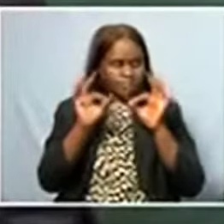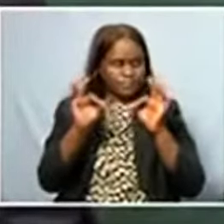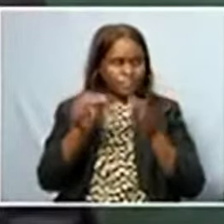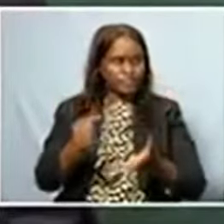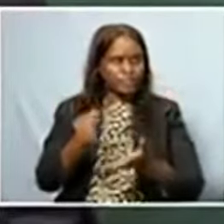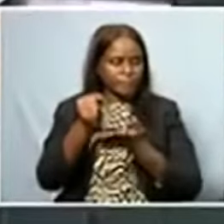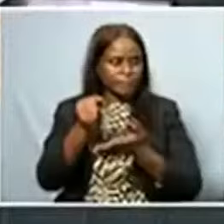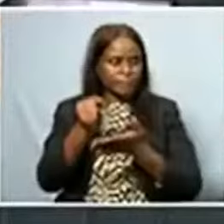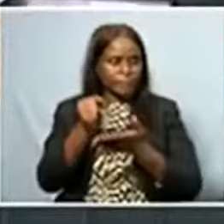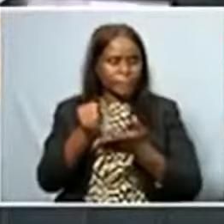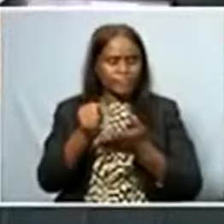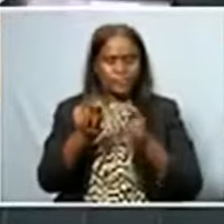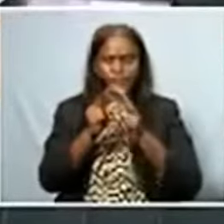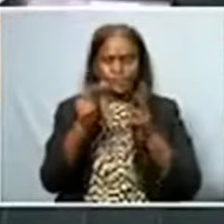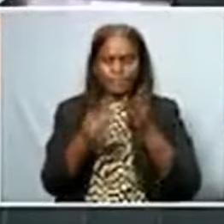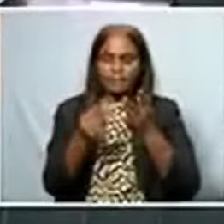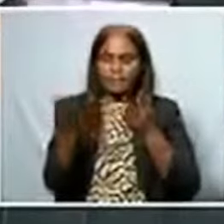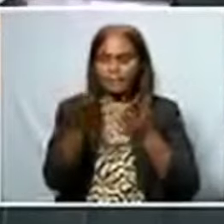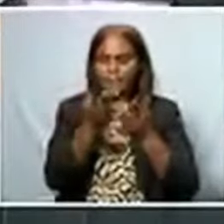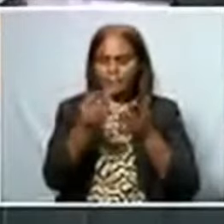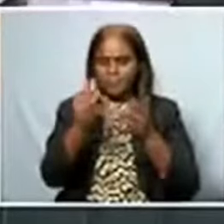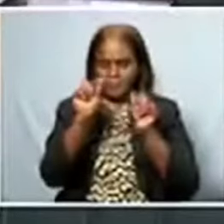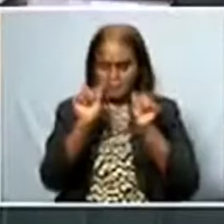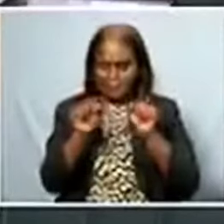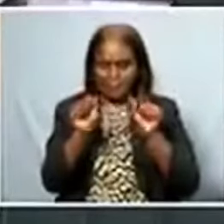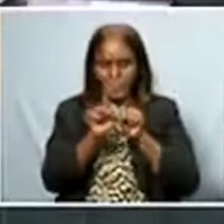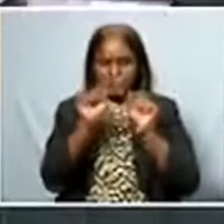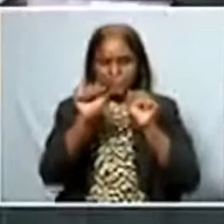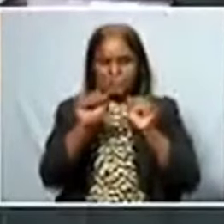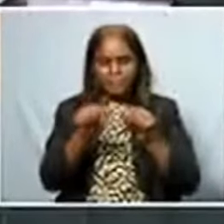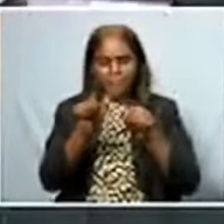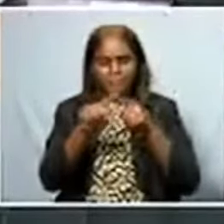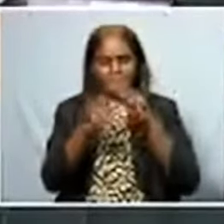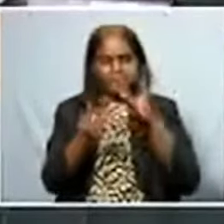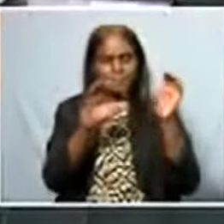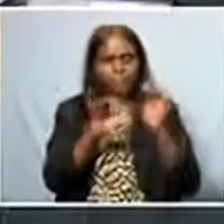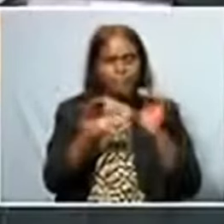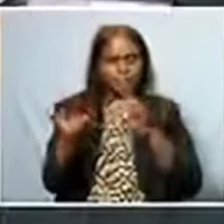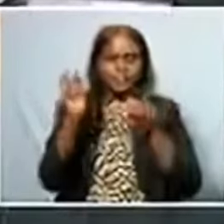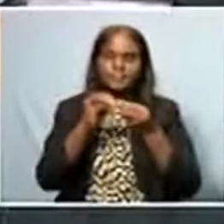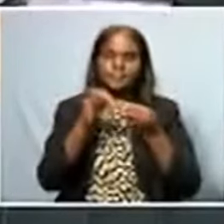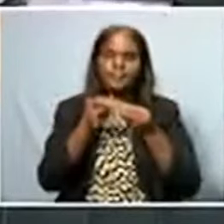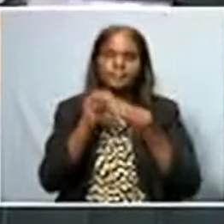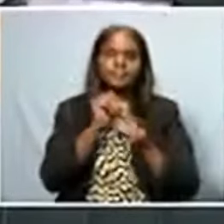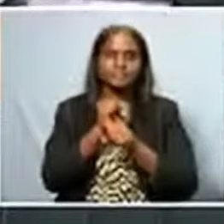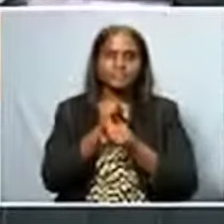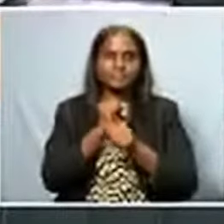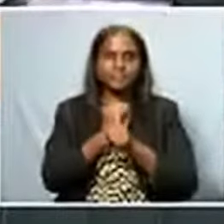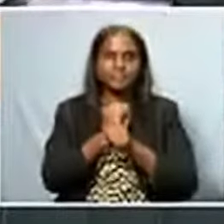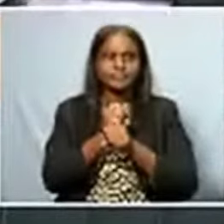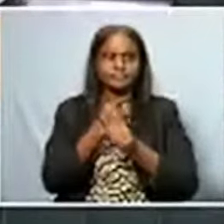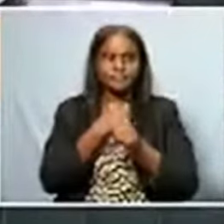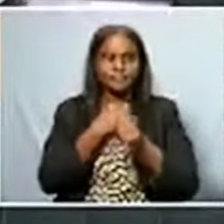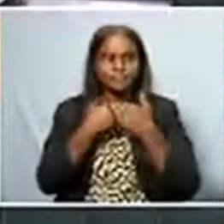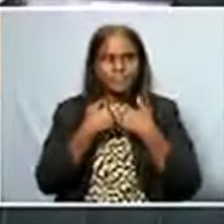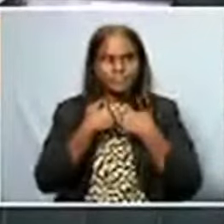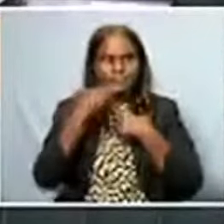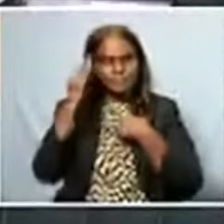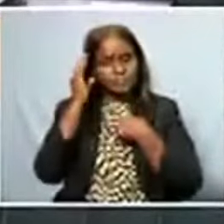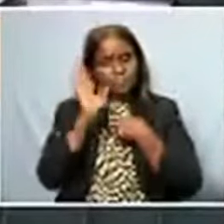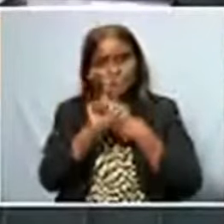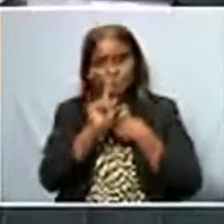budget so that they can be able to do more work. I have noted